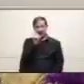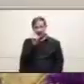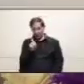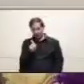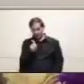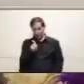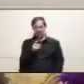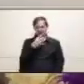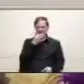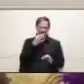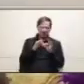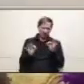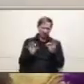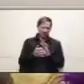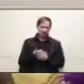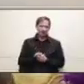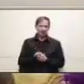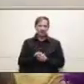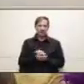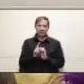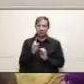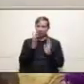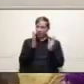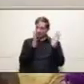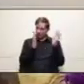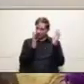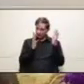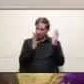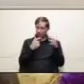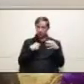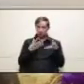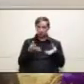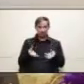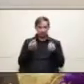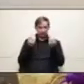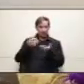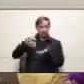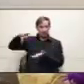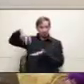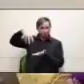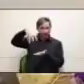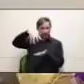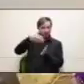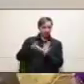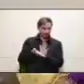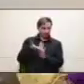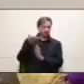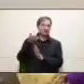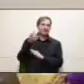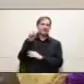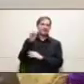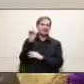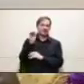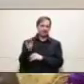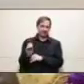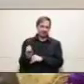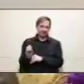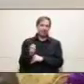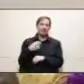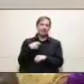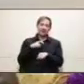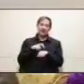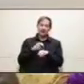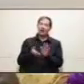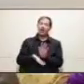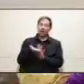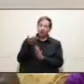simple. First of all, well done on getting your collection rate up into the 60s. But obviously, it's going to need to get quite a